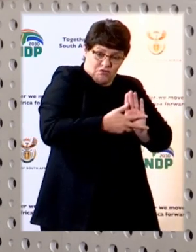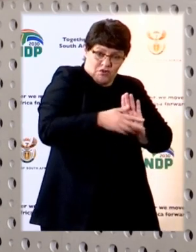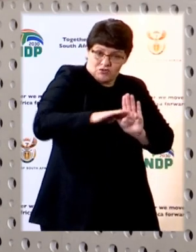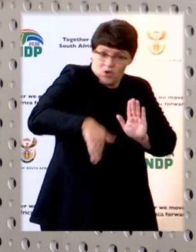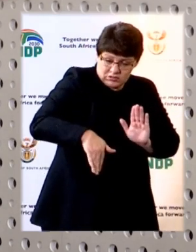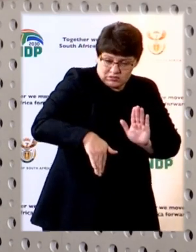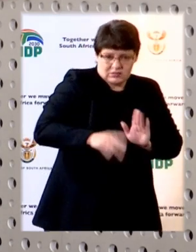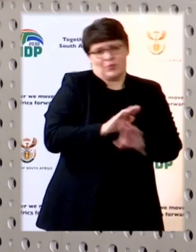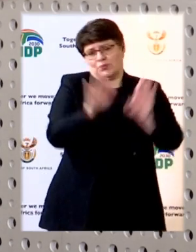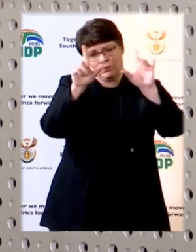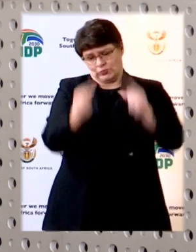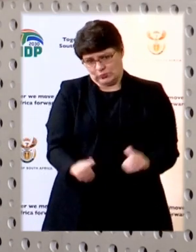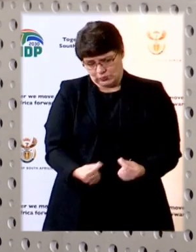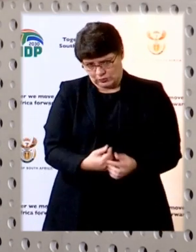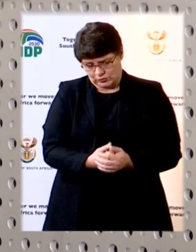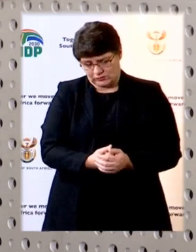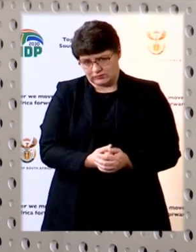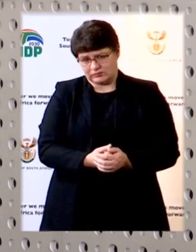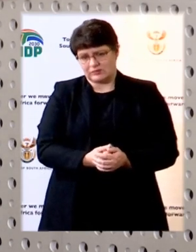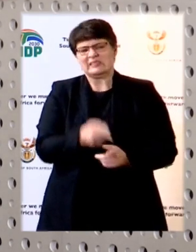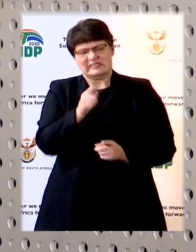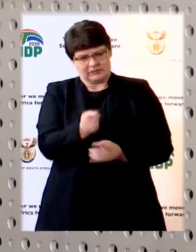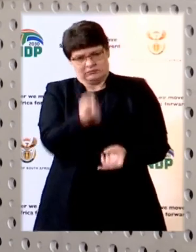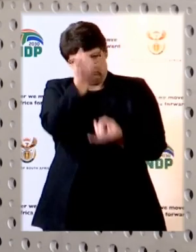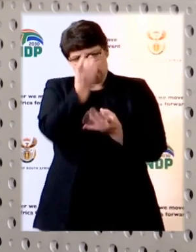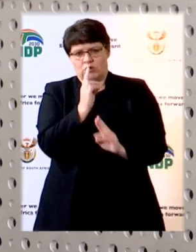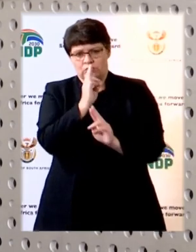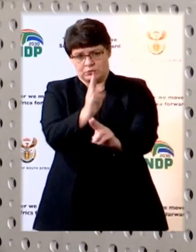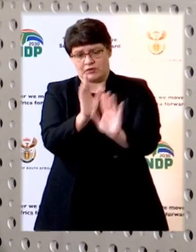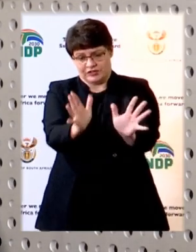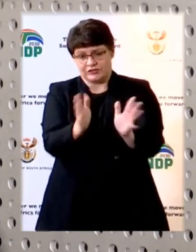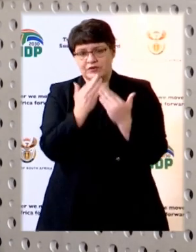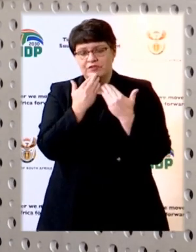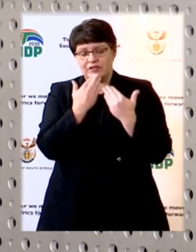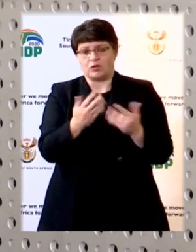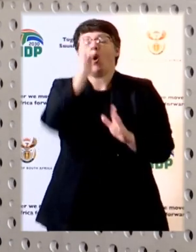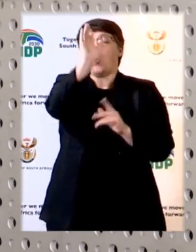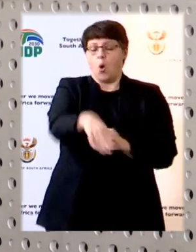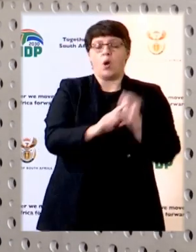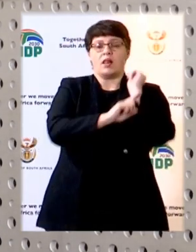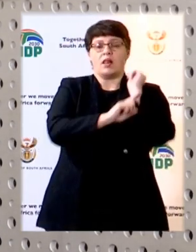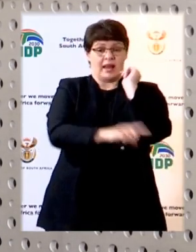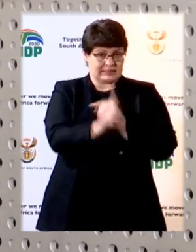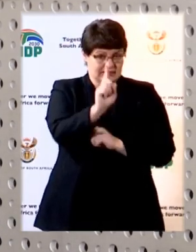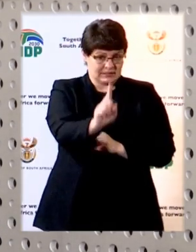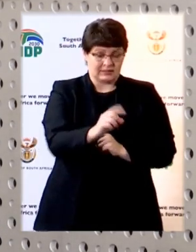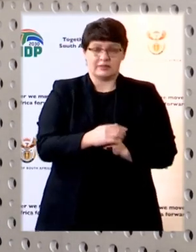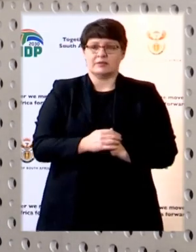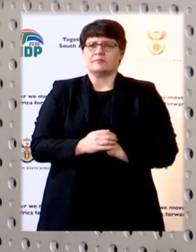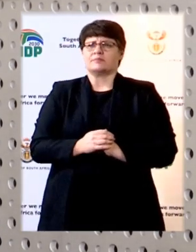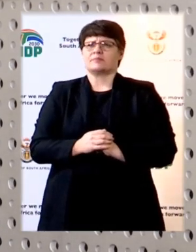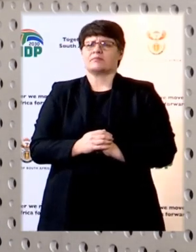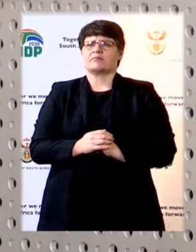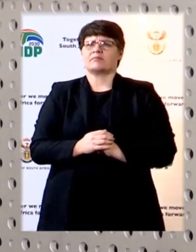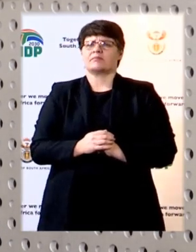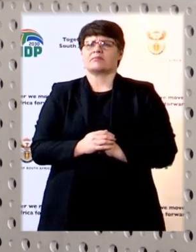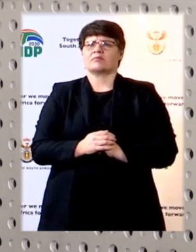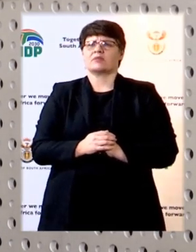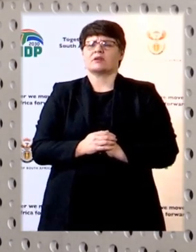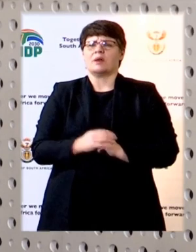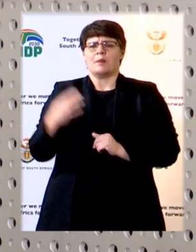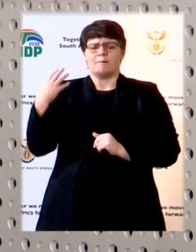of essential services. I think those are the things that I wanted to respond to. Thank you. Oh, sorry, the last one that was meant was asked to